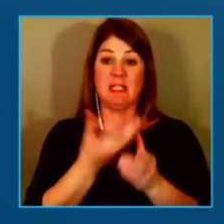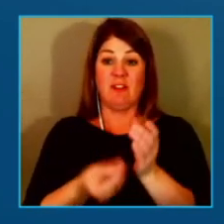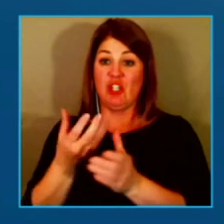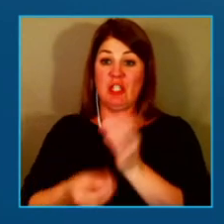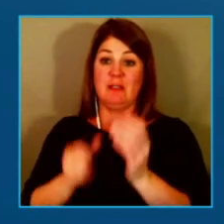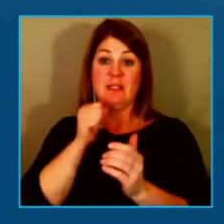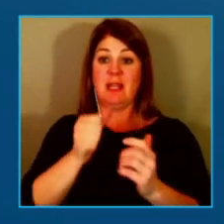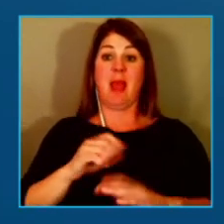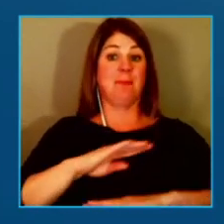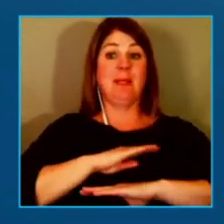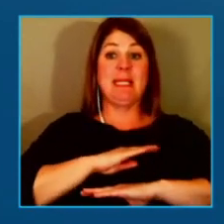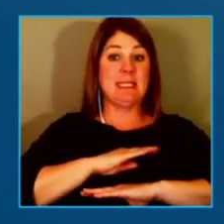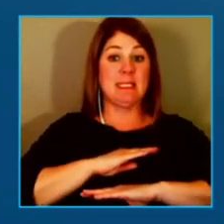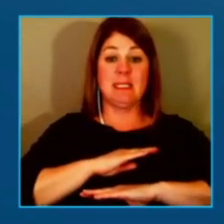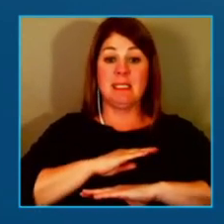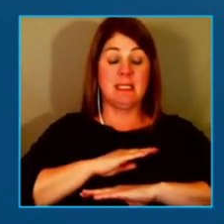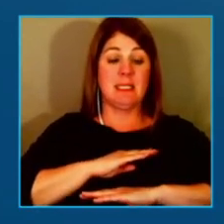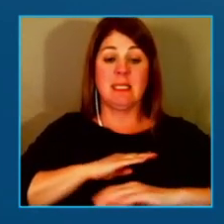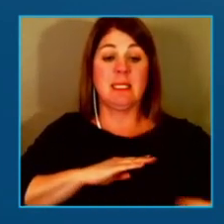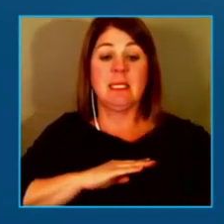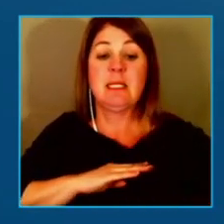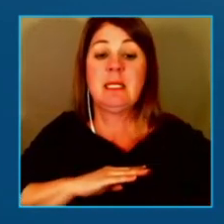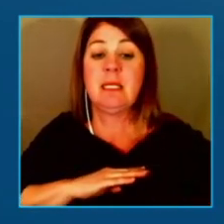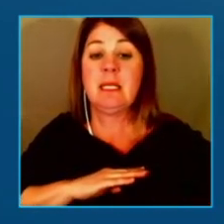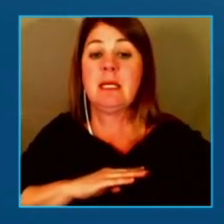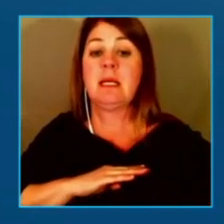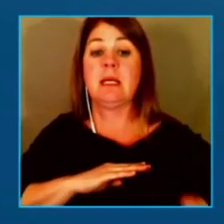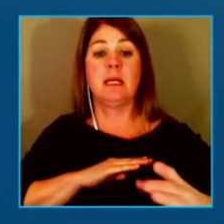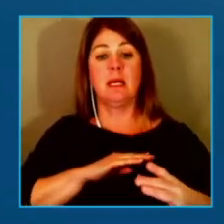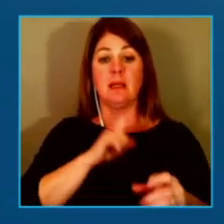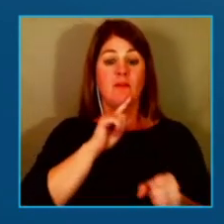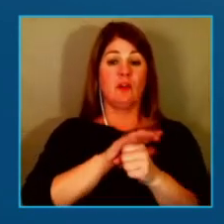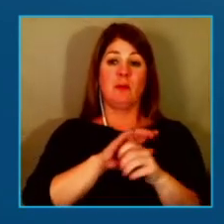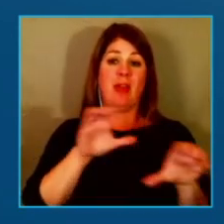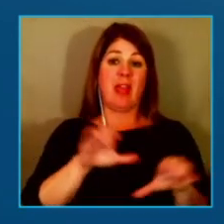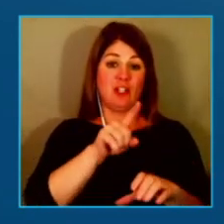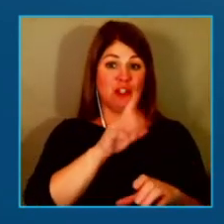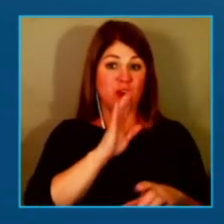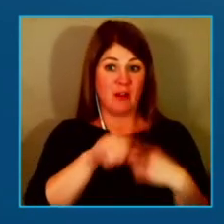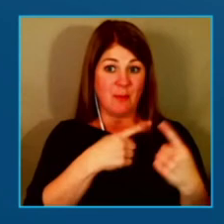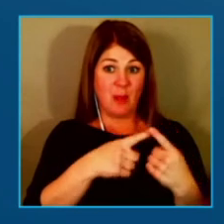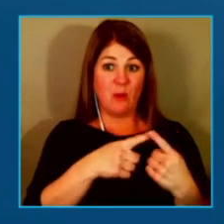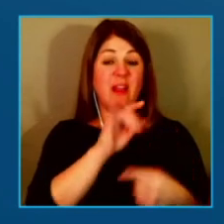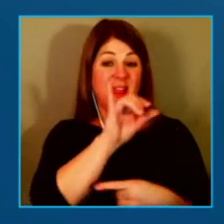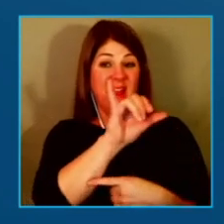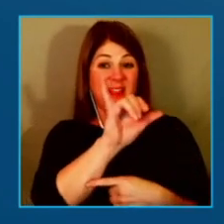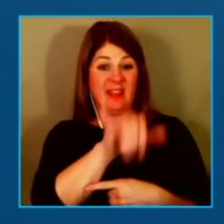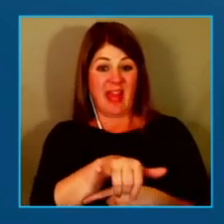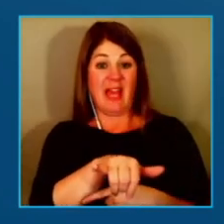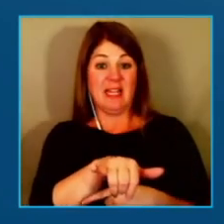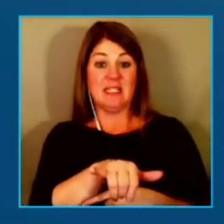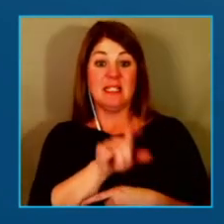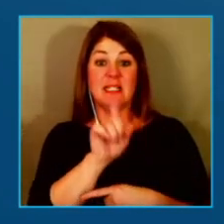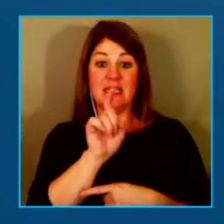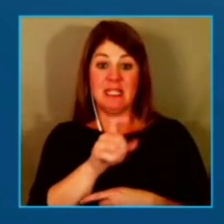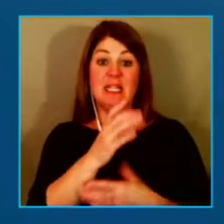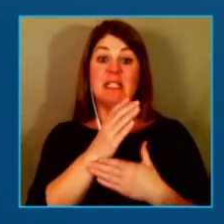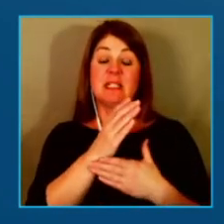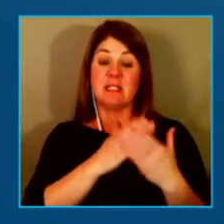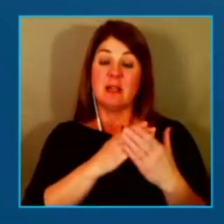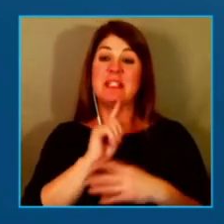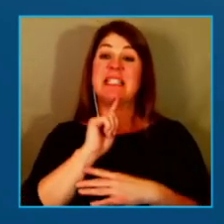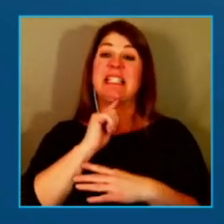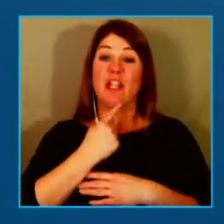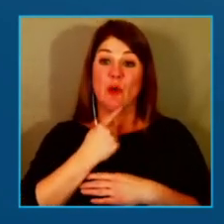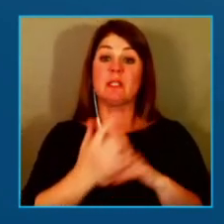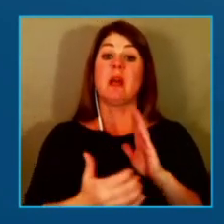if that's the affirmative action plan that the chair is talking about, needs some very serious amendments if it's